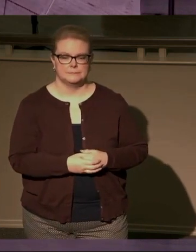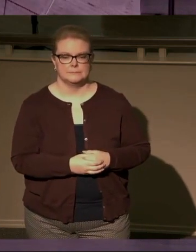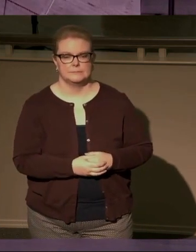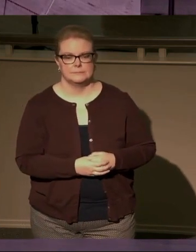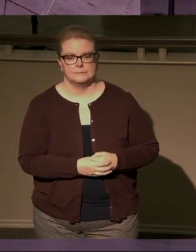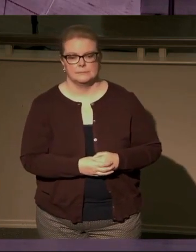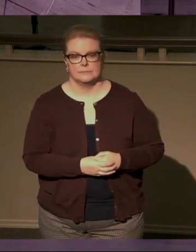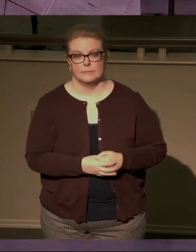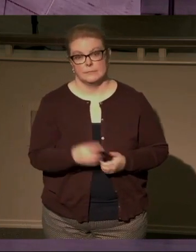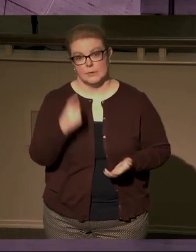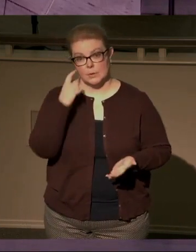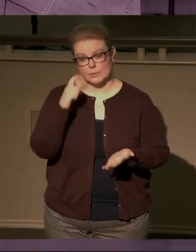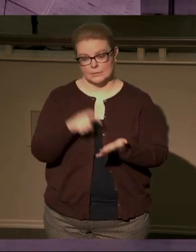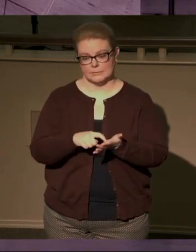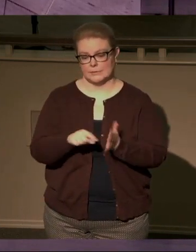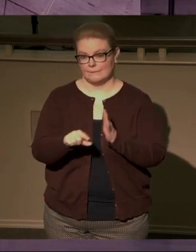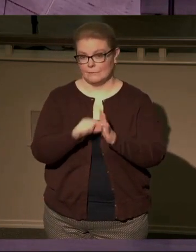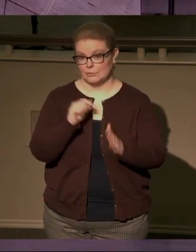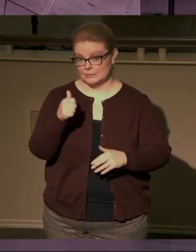Notice what he says in verse 10.